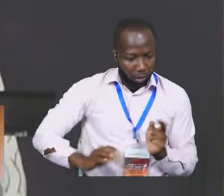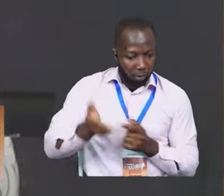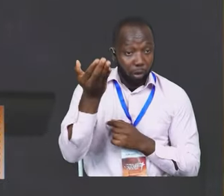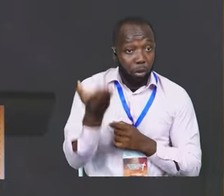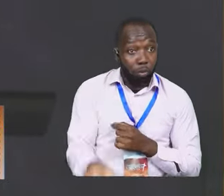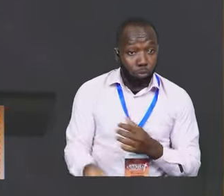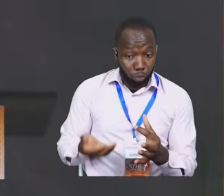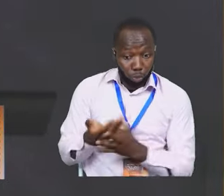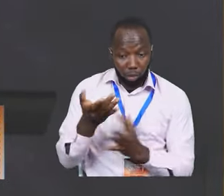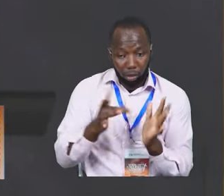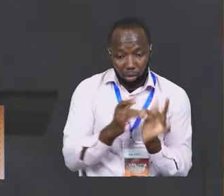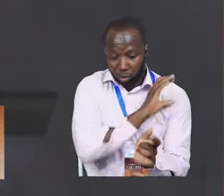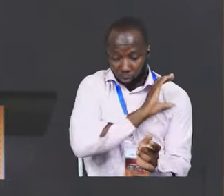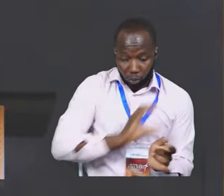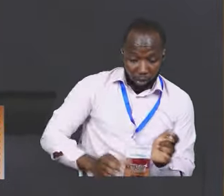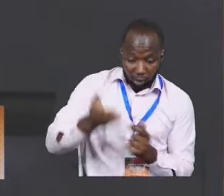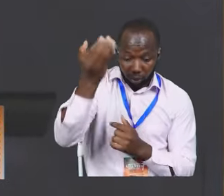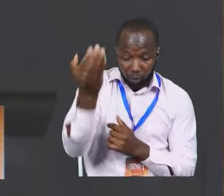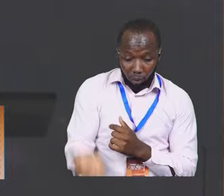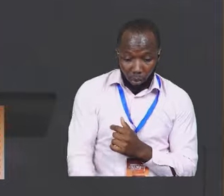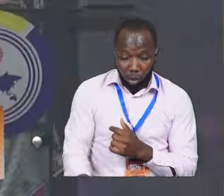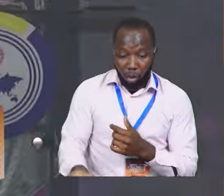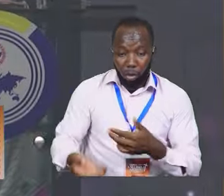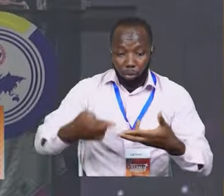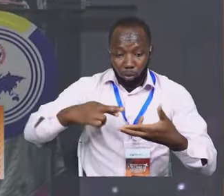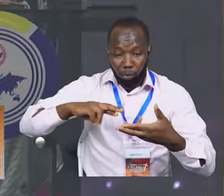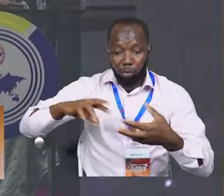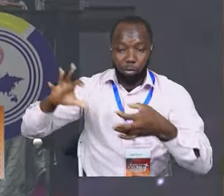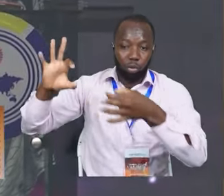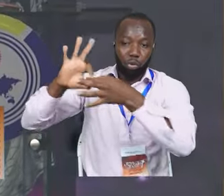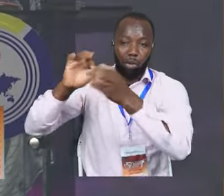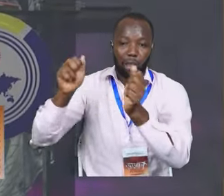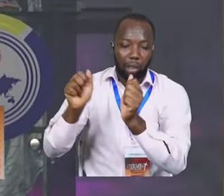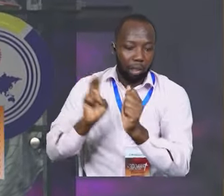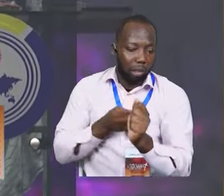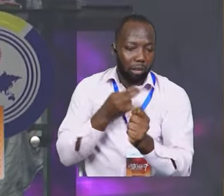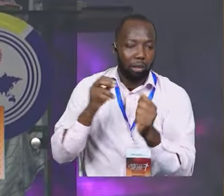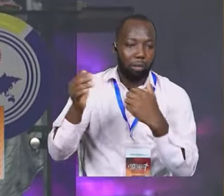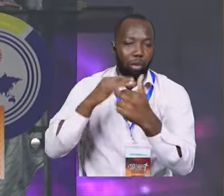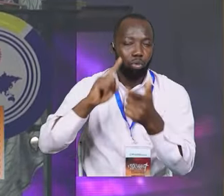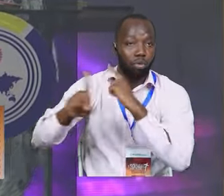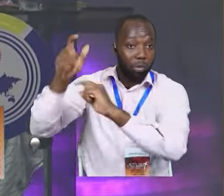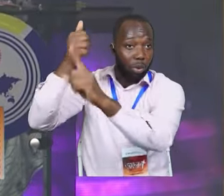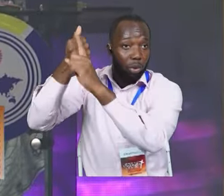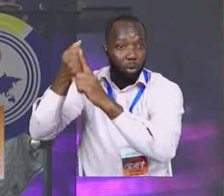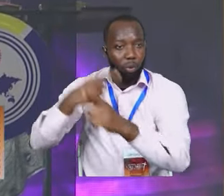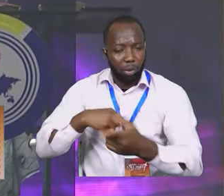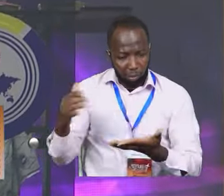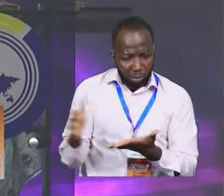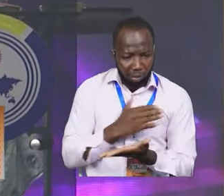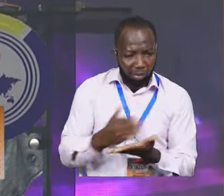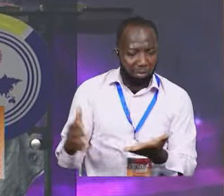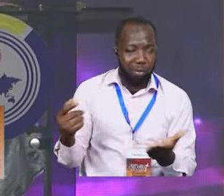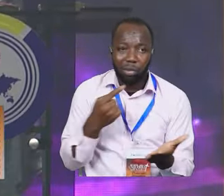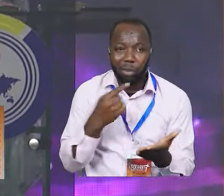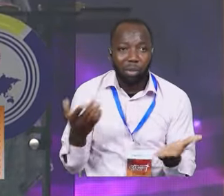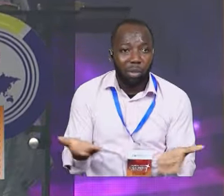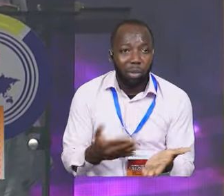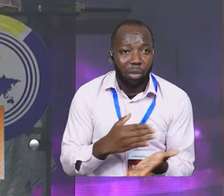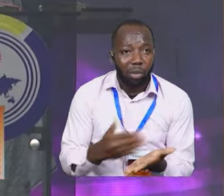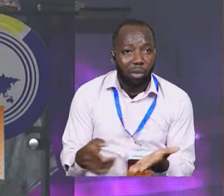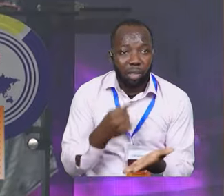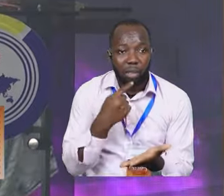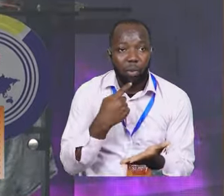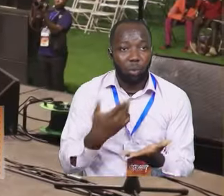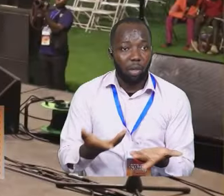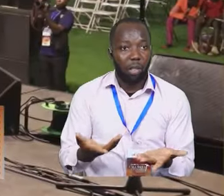Jesus. And through His Son Jesus, He has reconciled us to Himself. And so we sing that. We are heirs